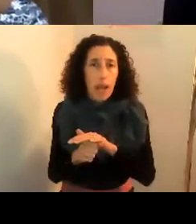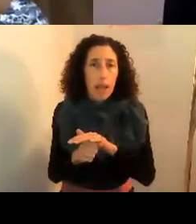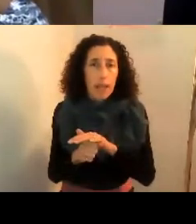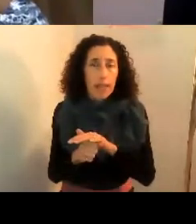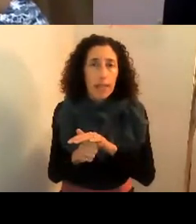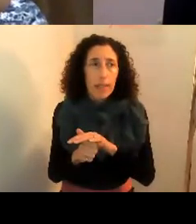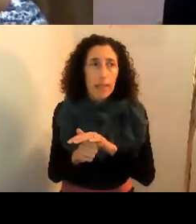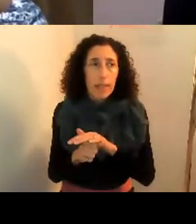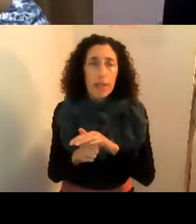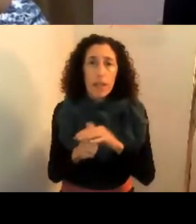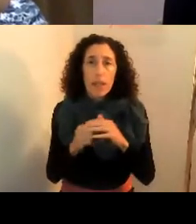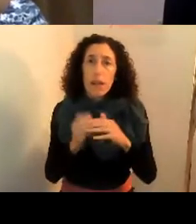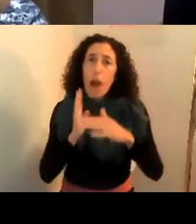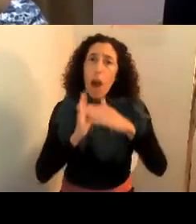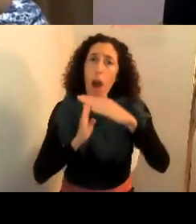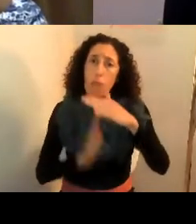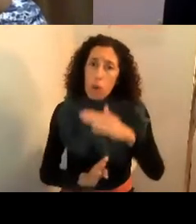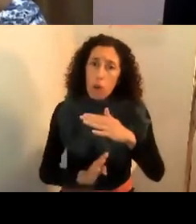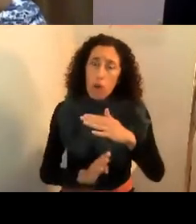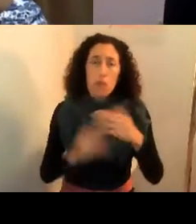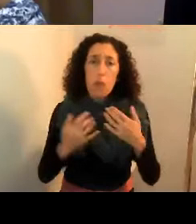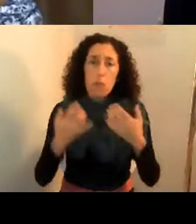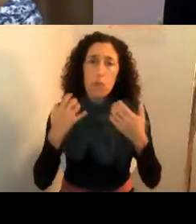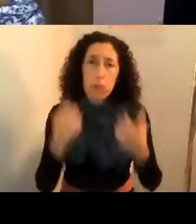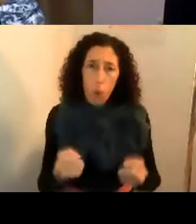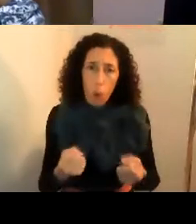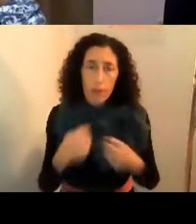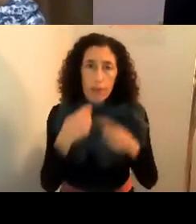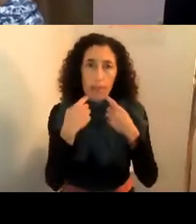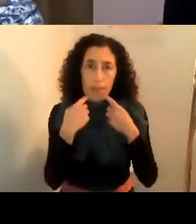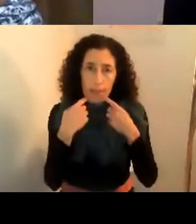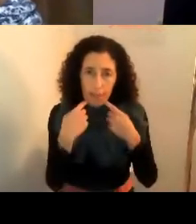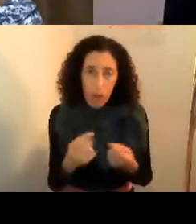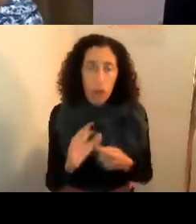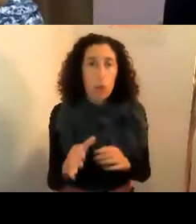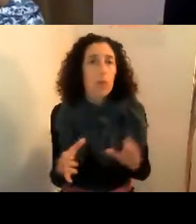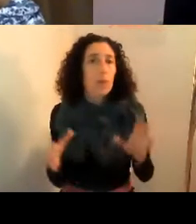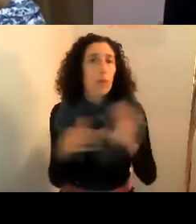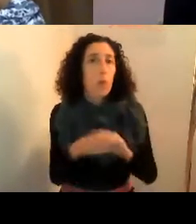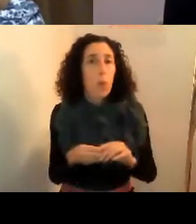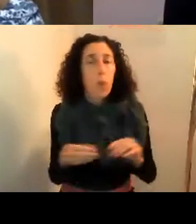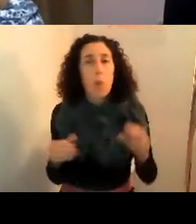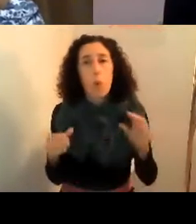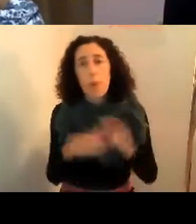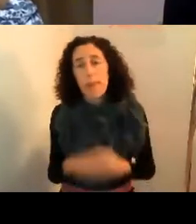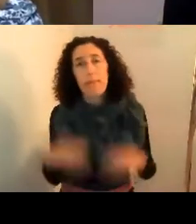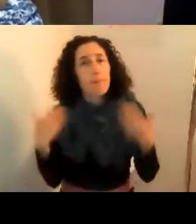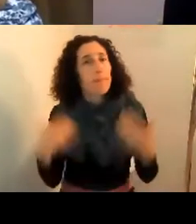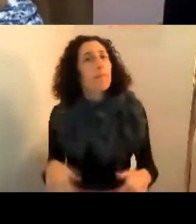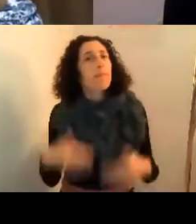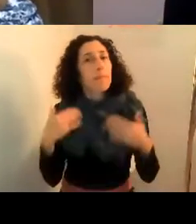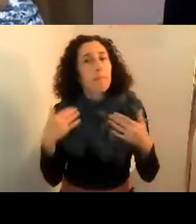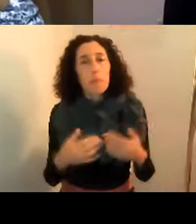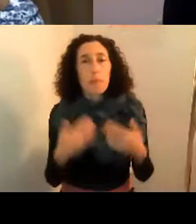courageous enough to tell that story, because that story is both powerful, it is both medicine, and it is